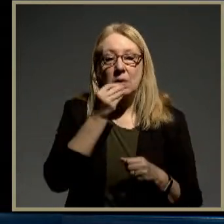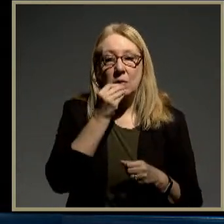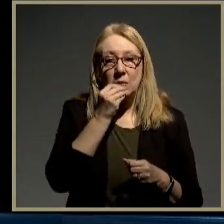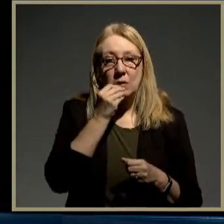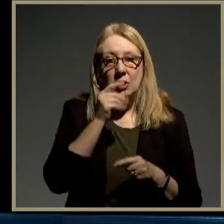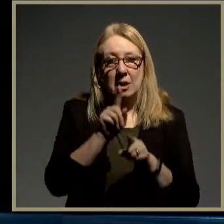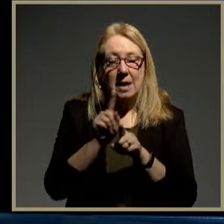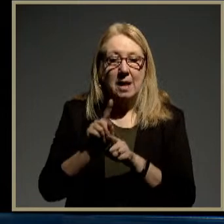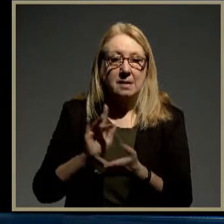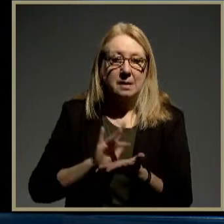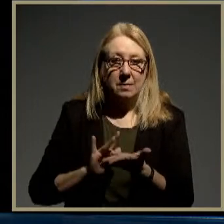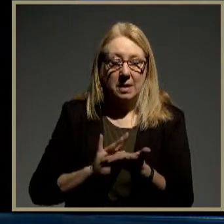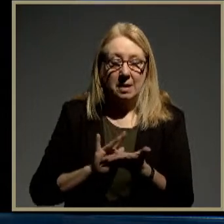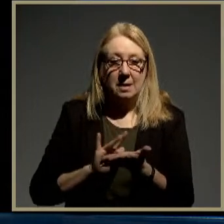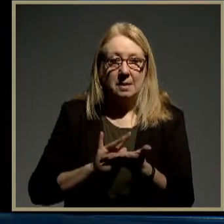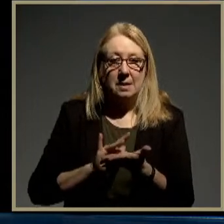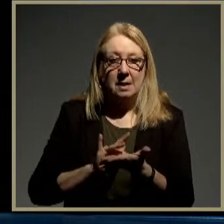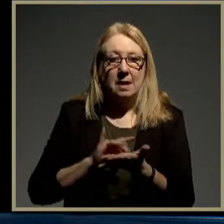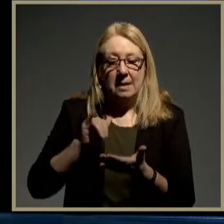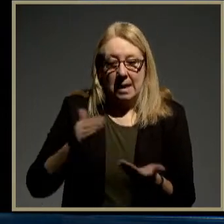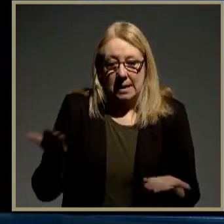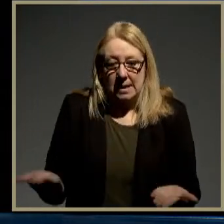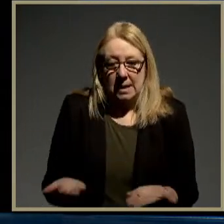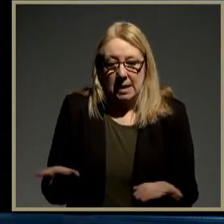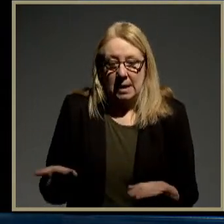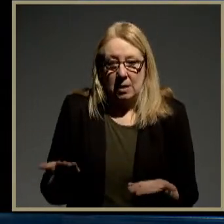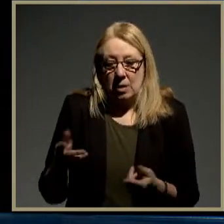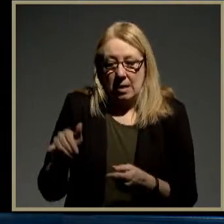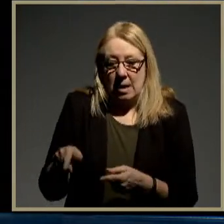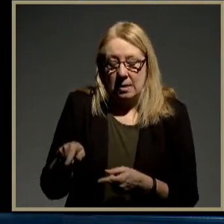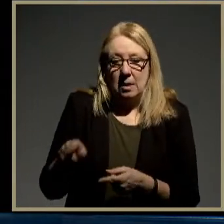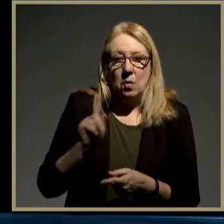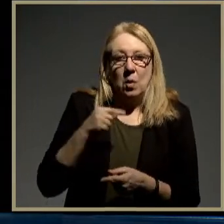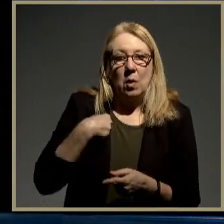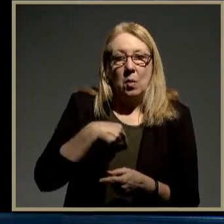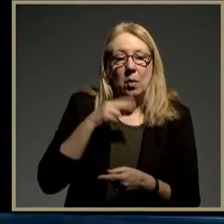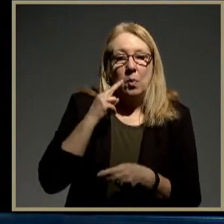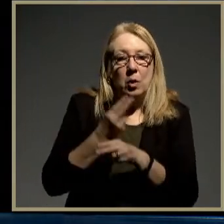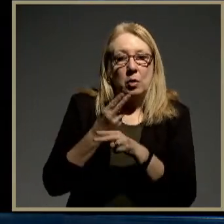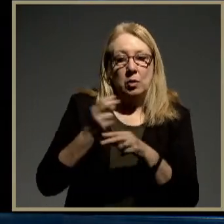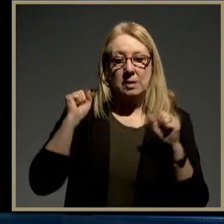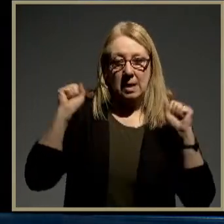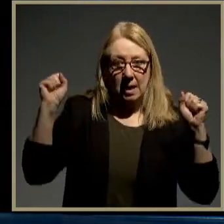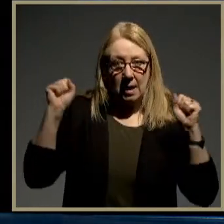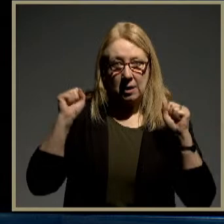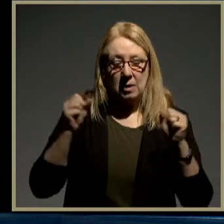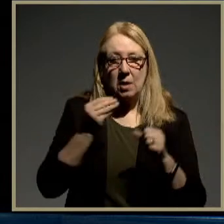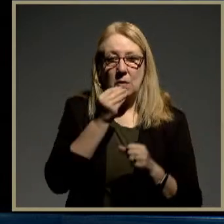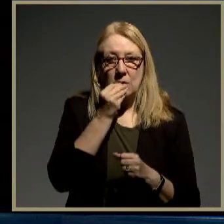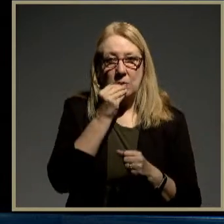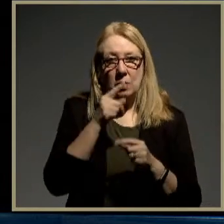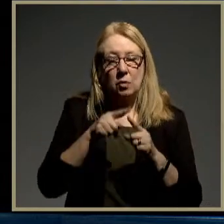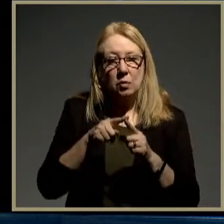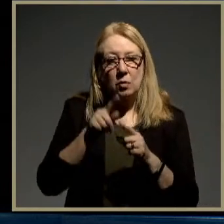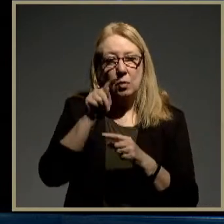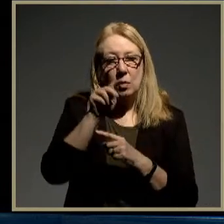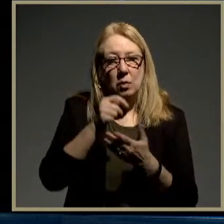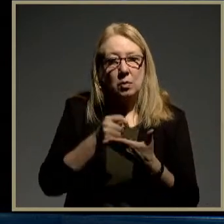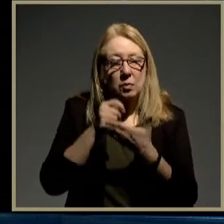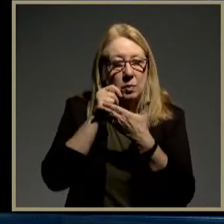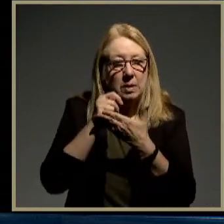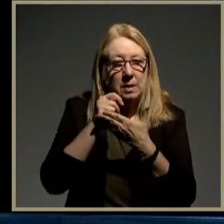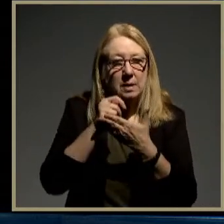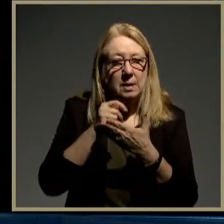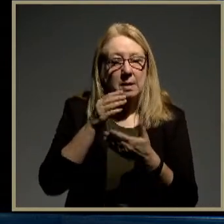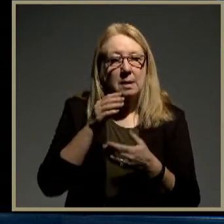as Medicine. And it is here where we'll use exercise and nutrition to treat specific disease